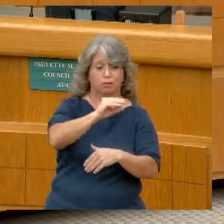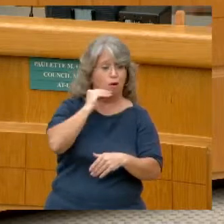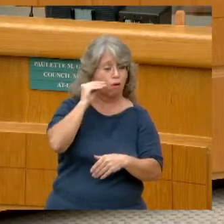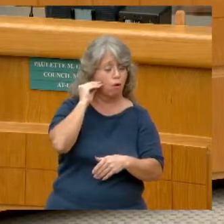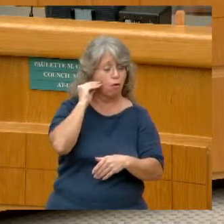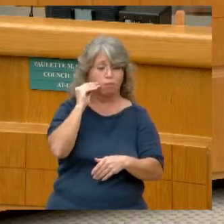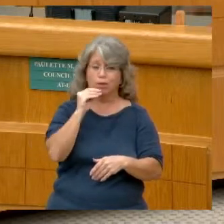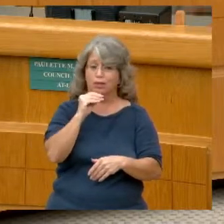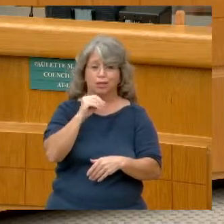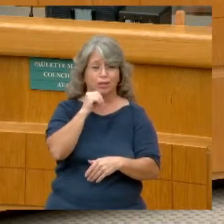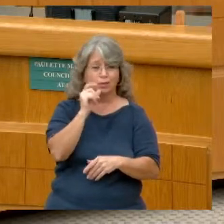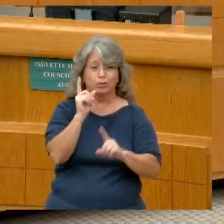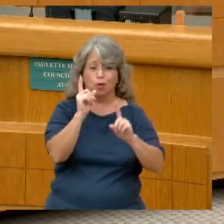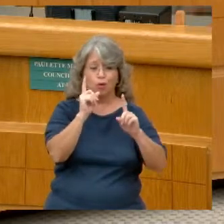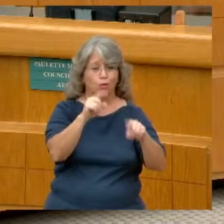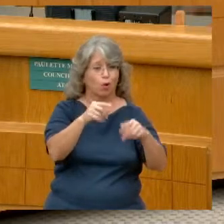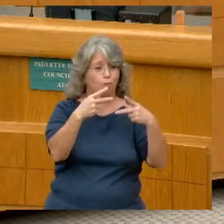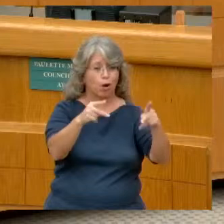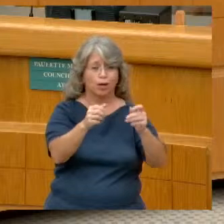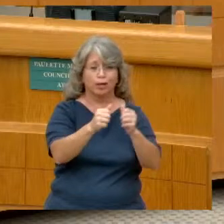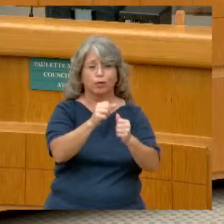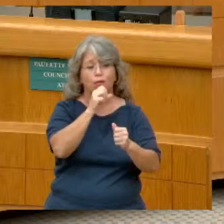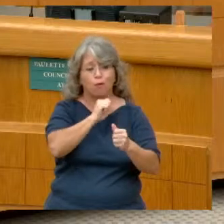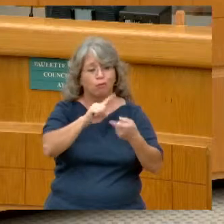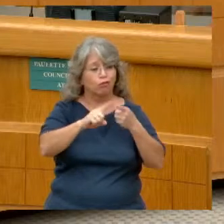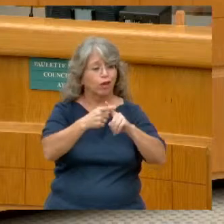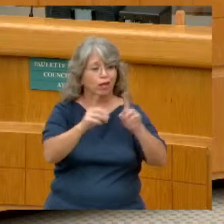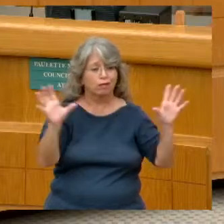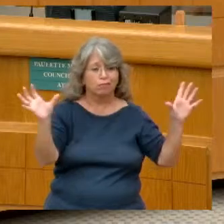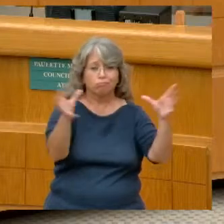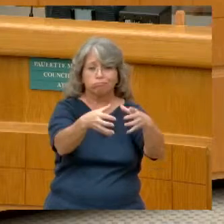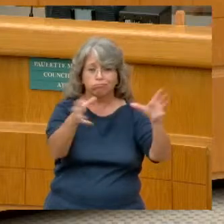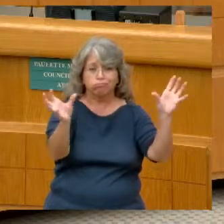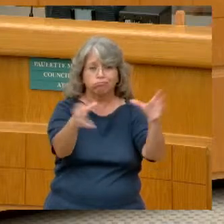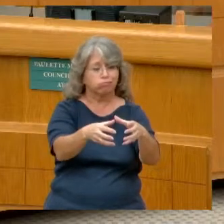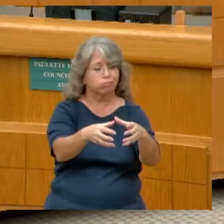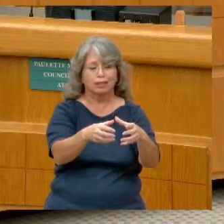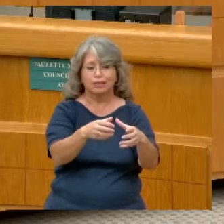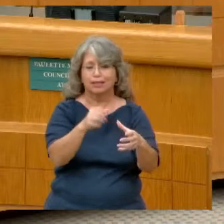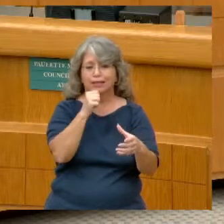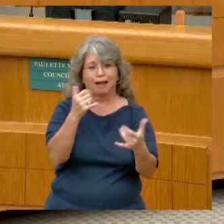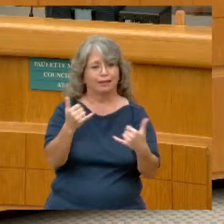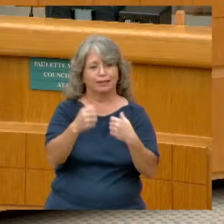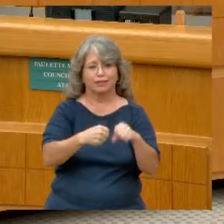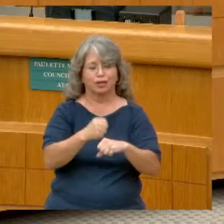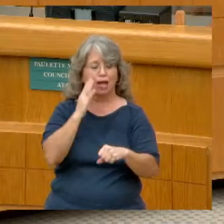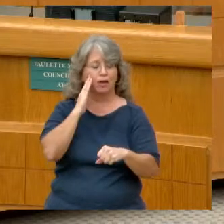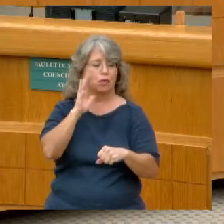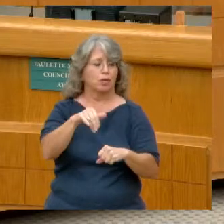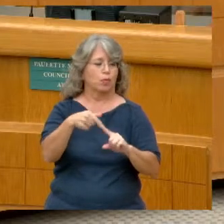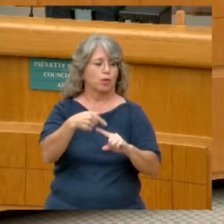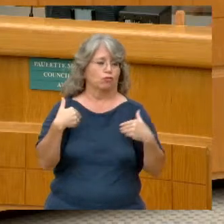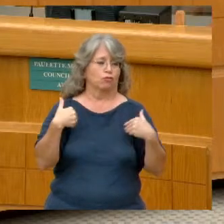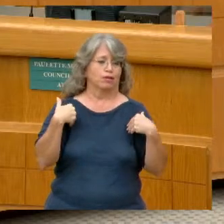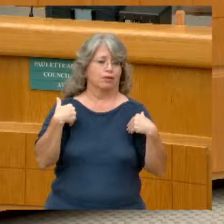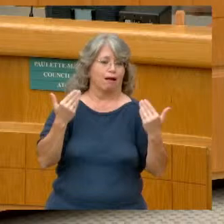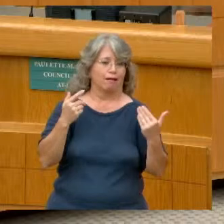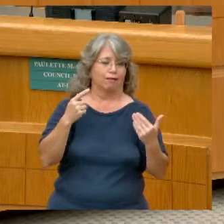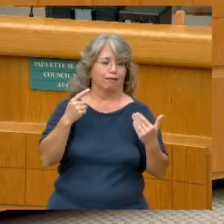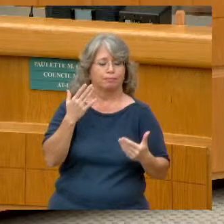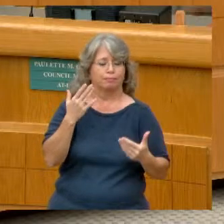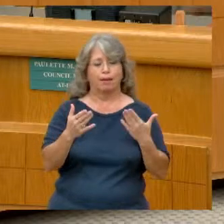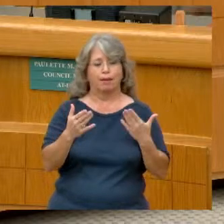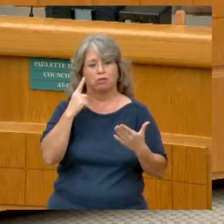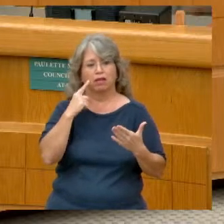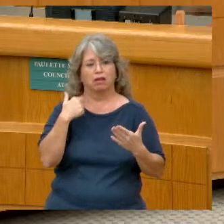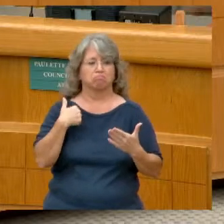together, get the gang back together. It's not the year to have that happen. I know when you're younger, you're a lot less likely to die or have